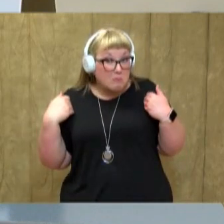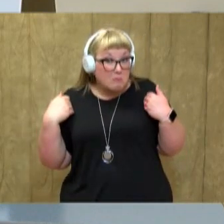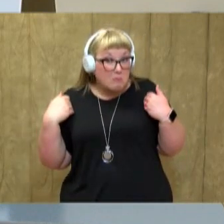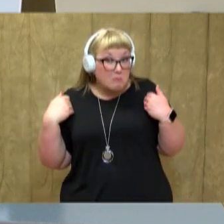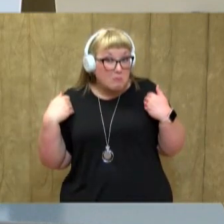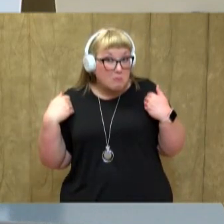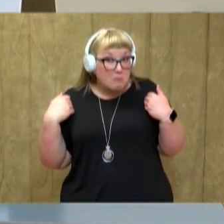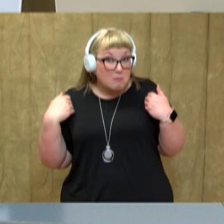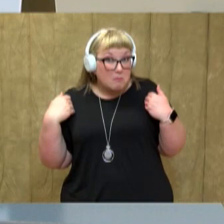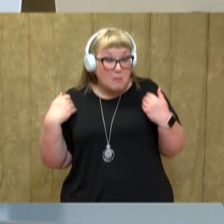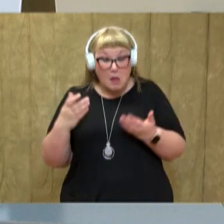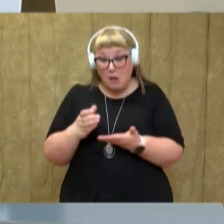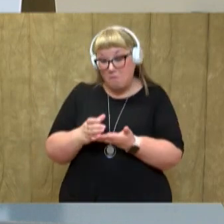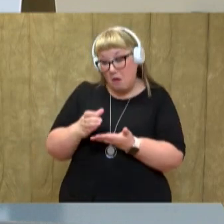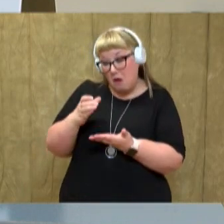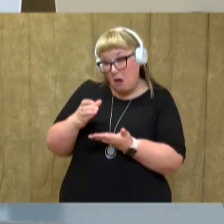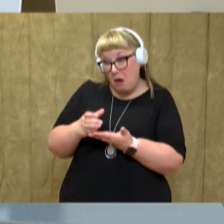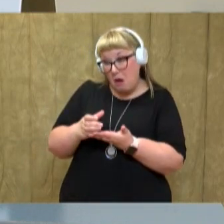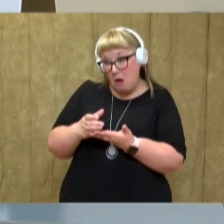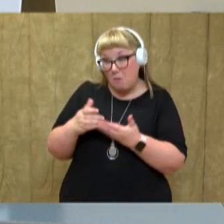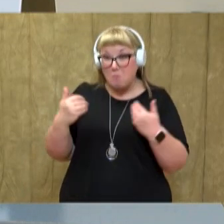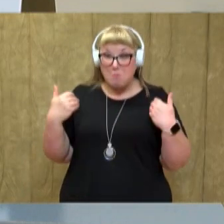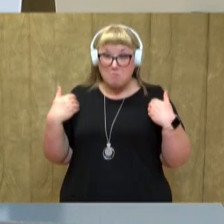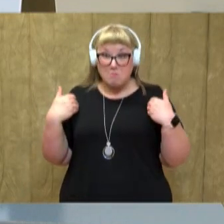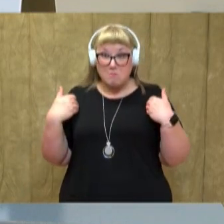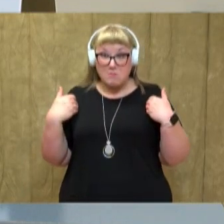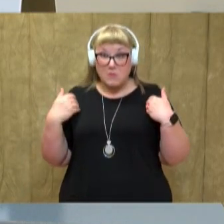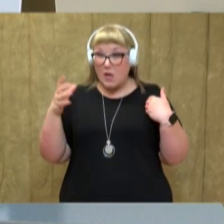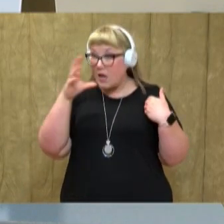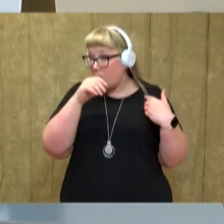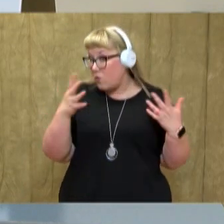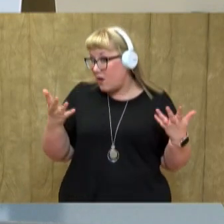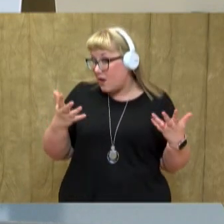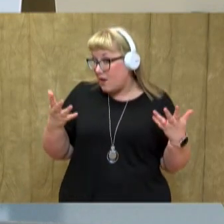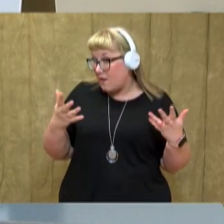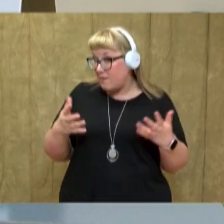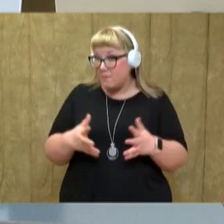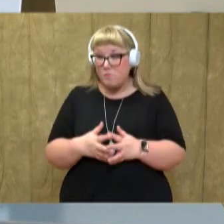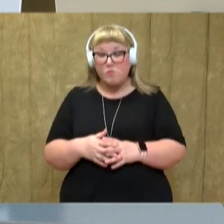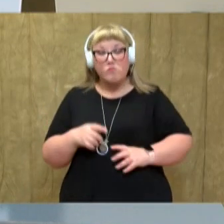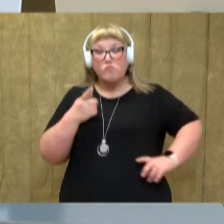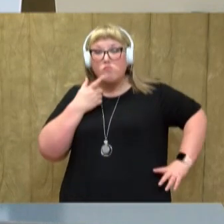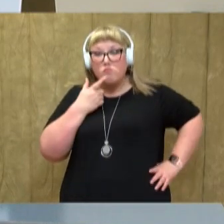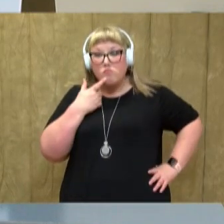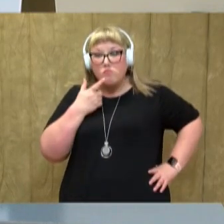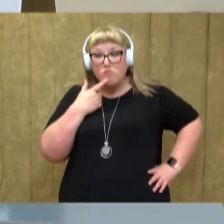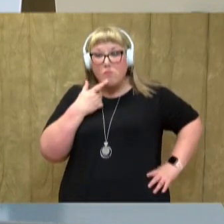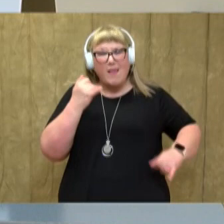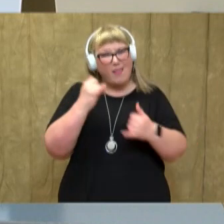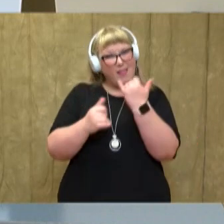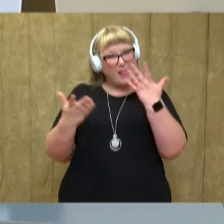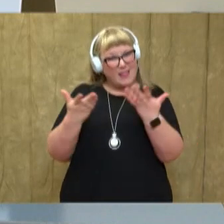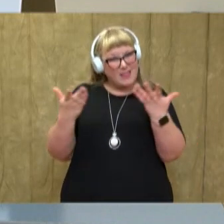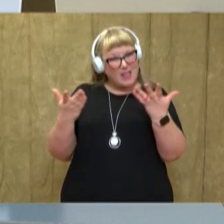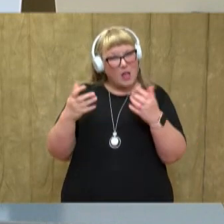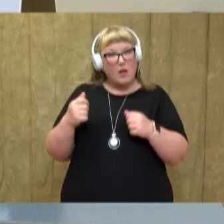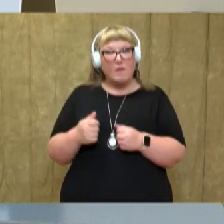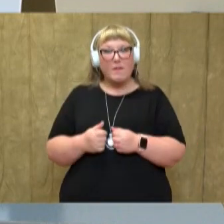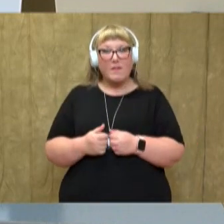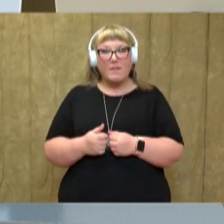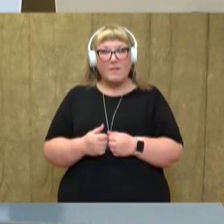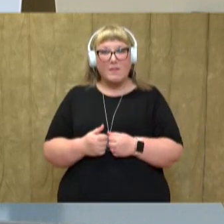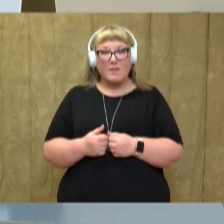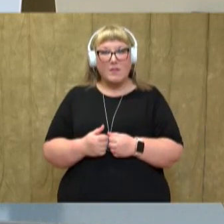I have a cup. Can you guess what it is yet? The last thing I have is